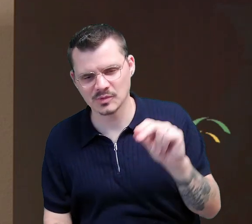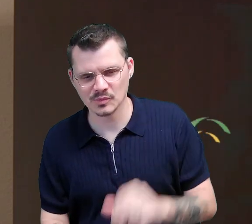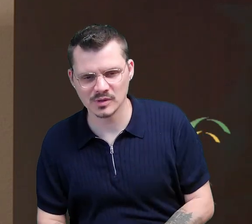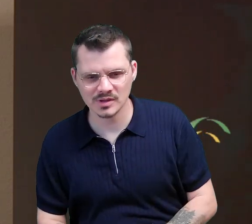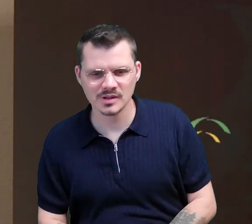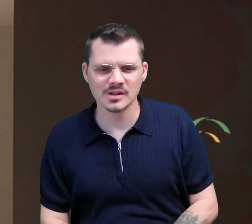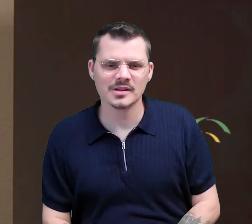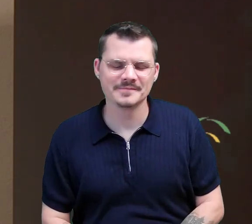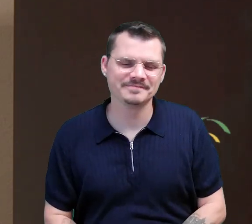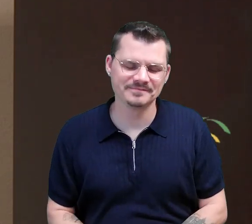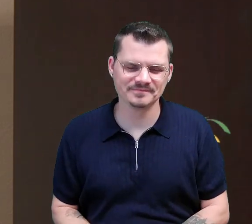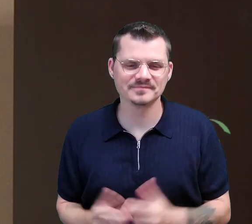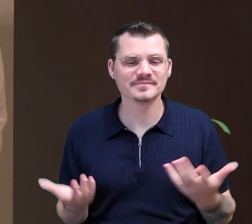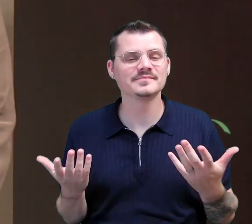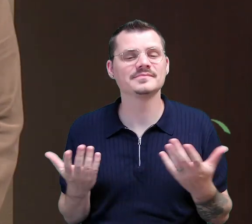No.